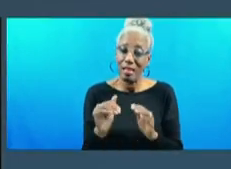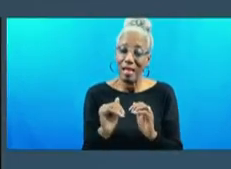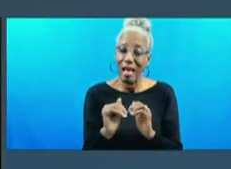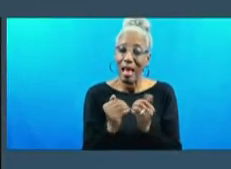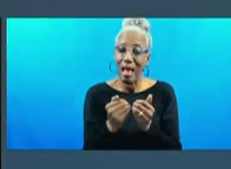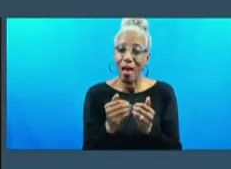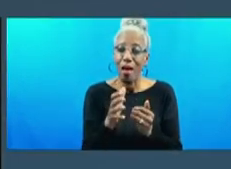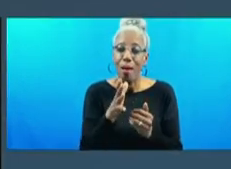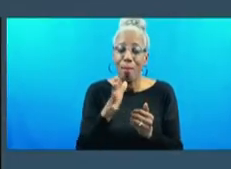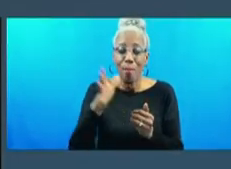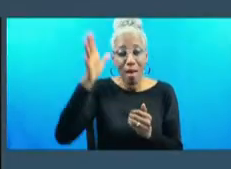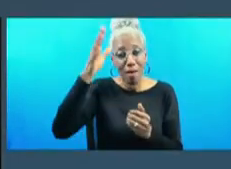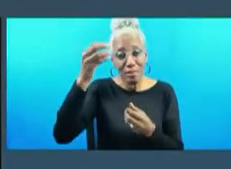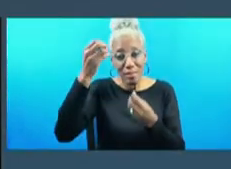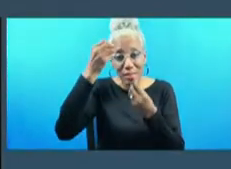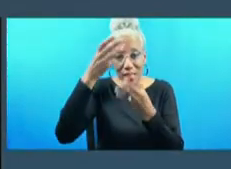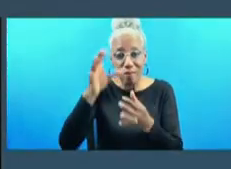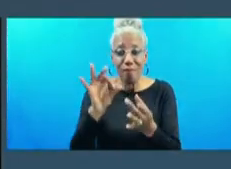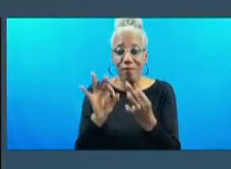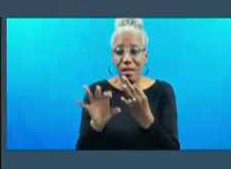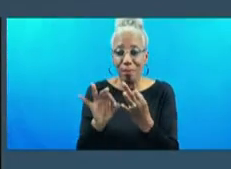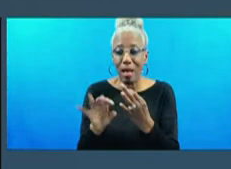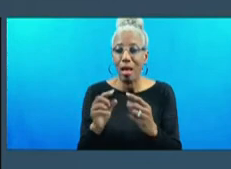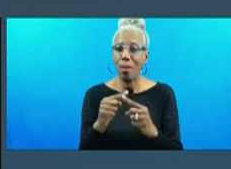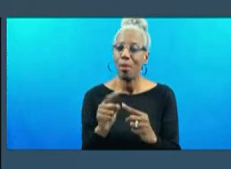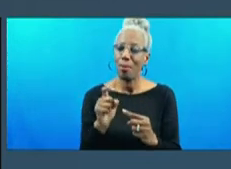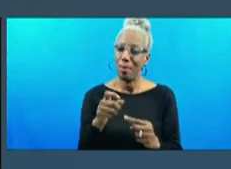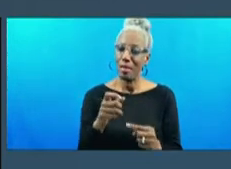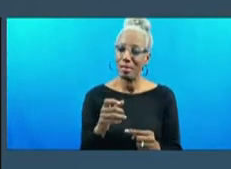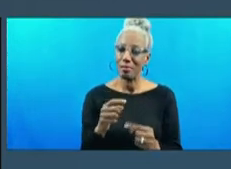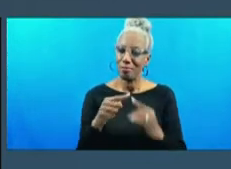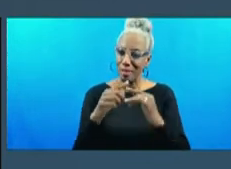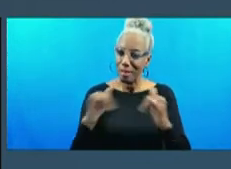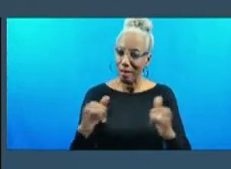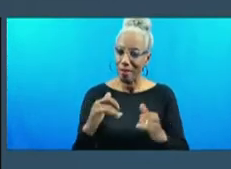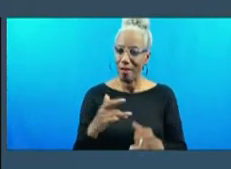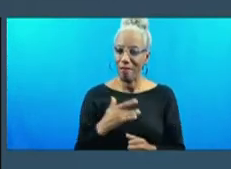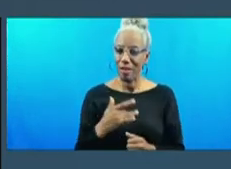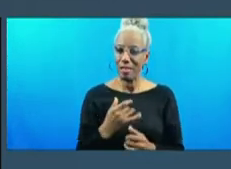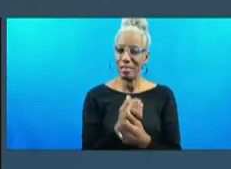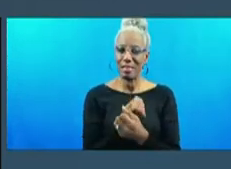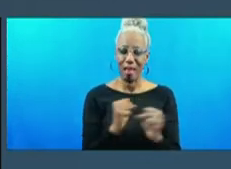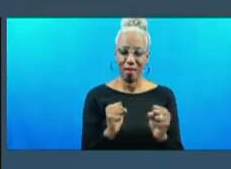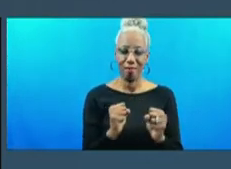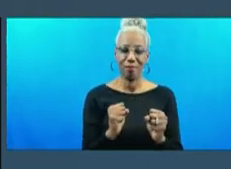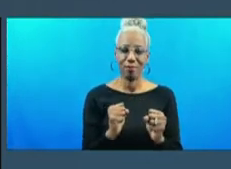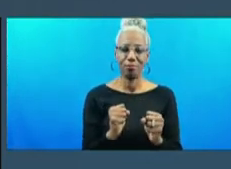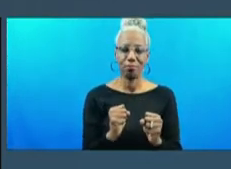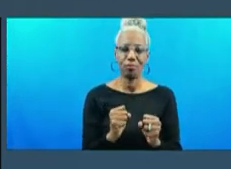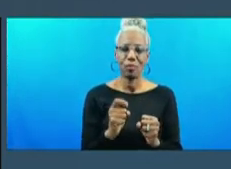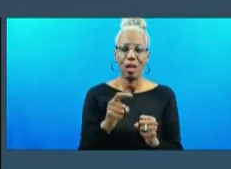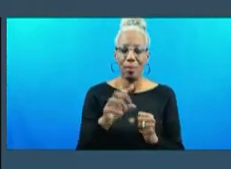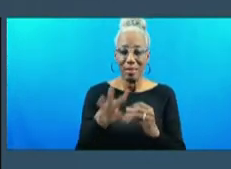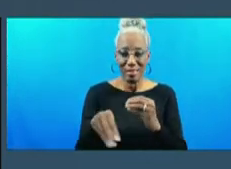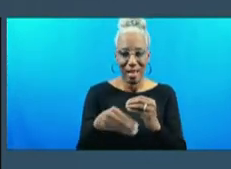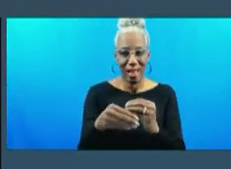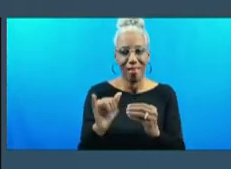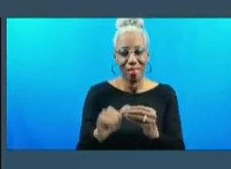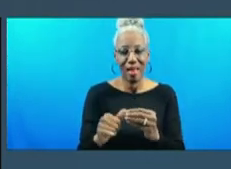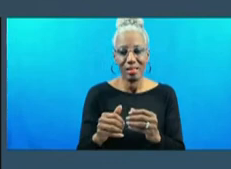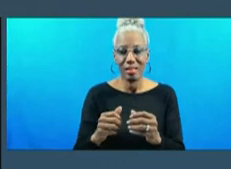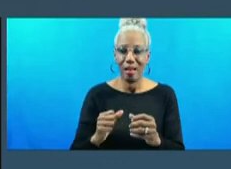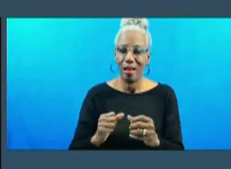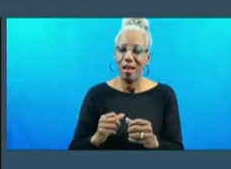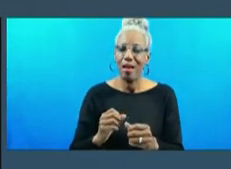they feel safe. Again, well, let's add that on to our follow-up community okay, discussion. Let's do it. We need to talk about that. Yeah, but let's go to the mask. Thank